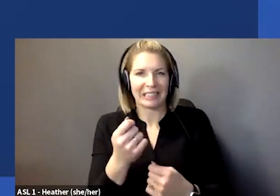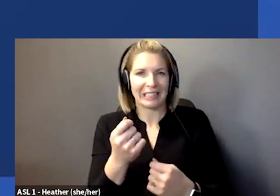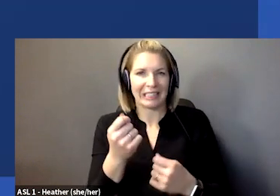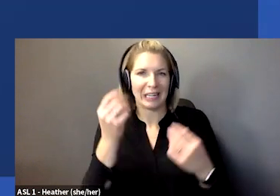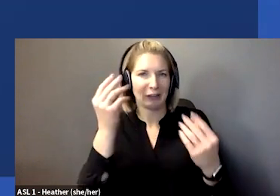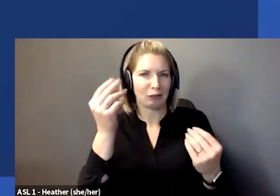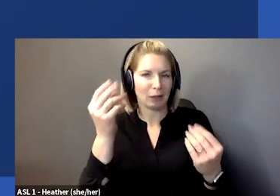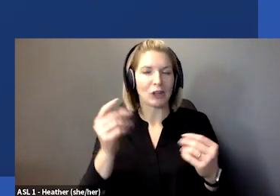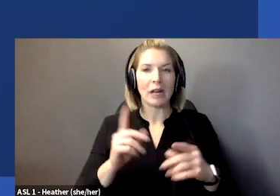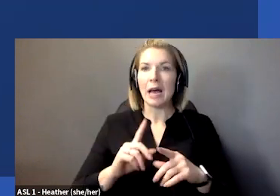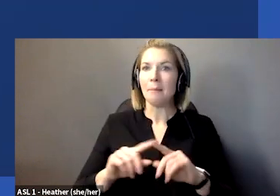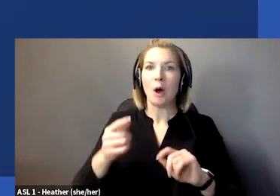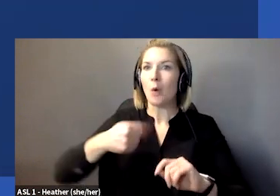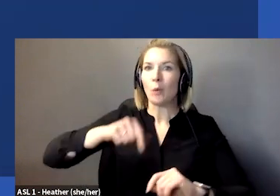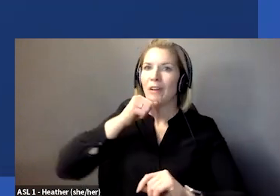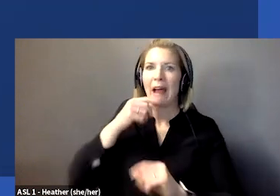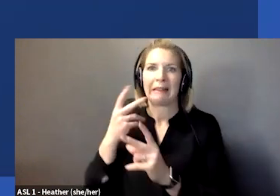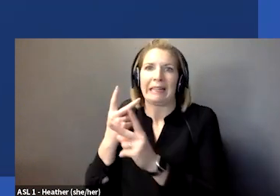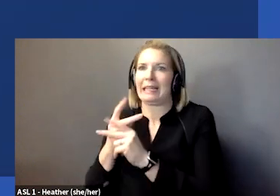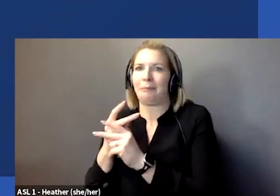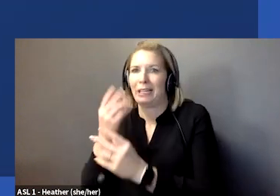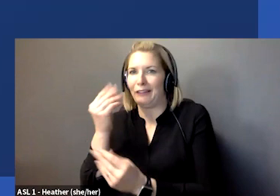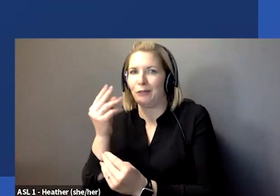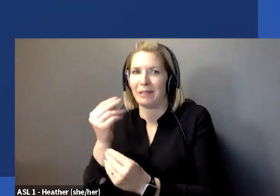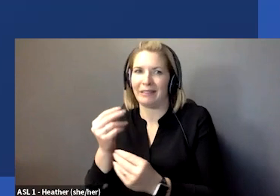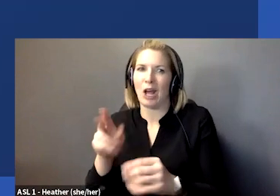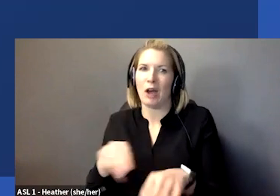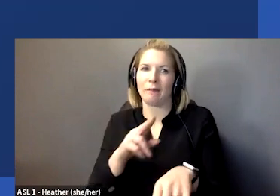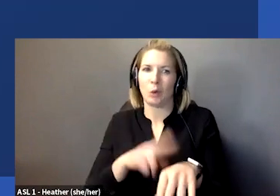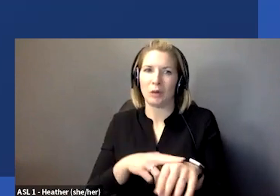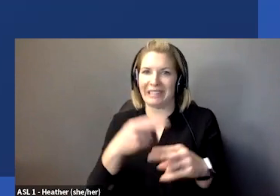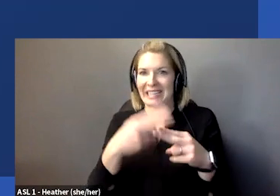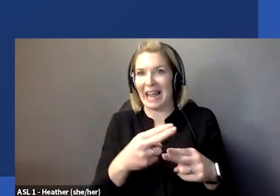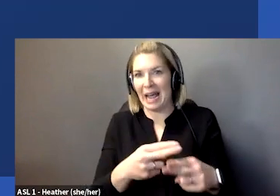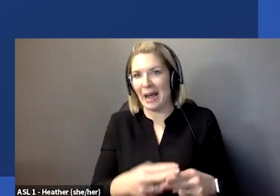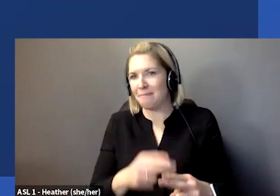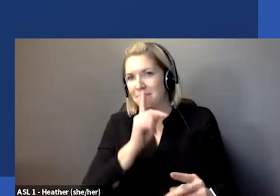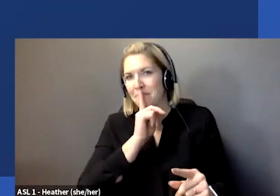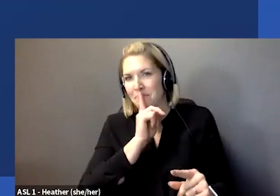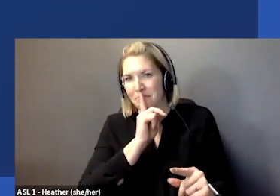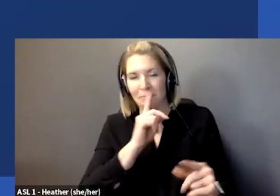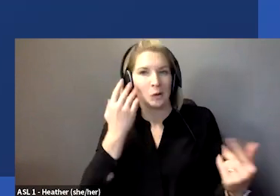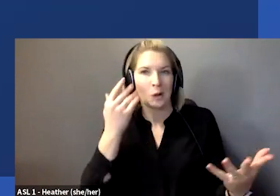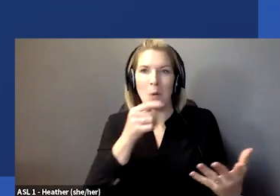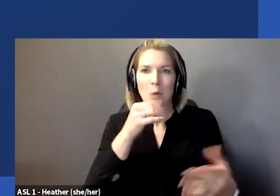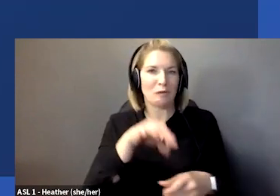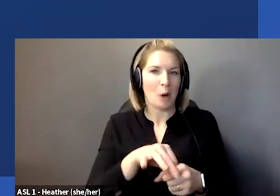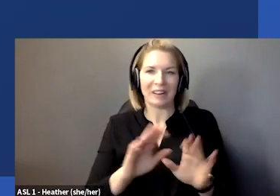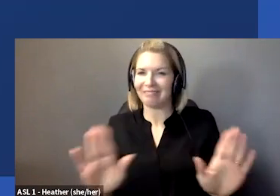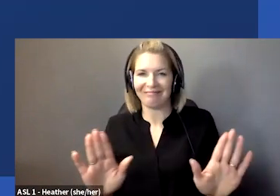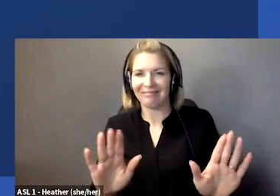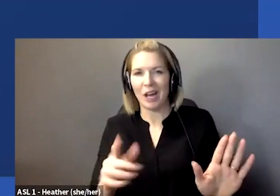the purposes of this presentation. And it's anonymous, as you can see. So we don't know who's voting on what or who's noting